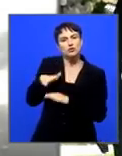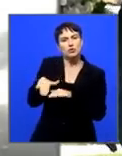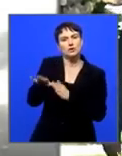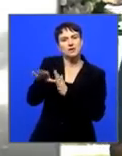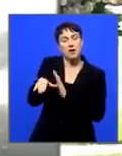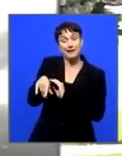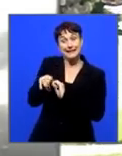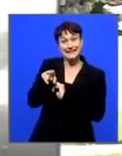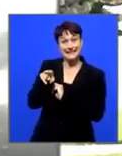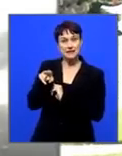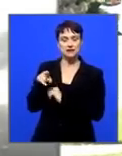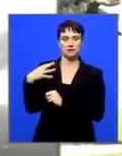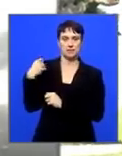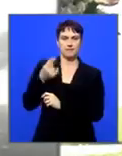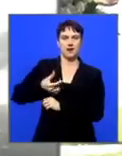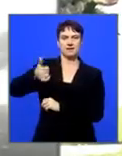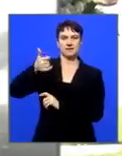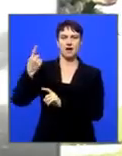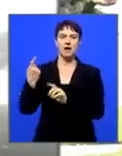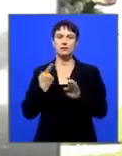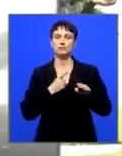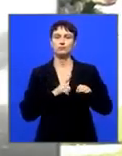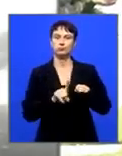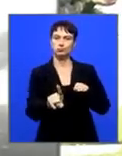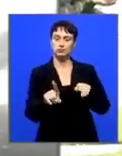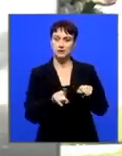of our cabinet ministers now,